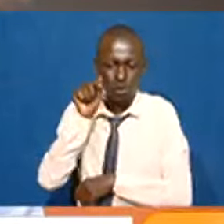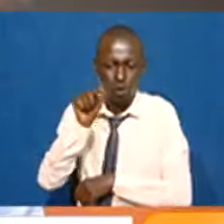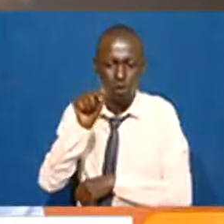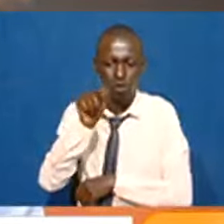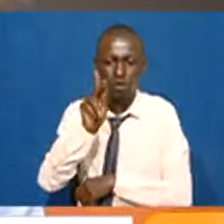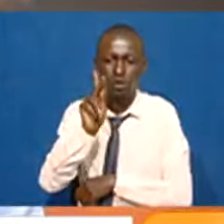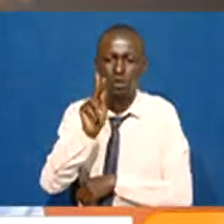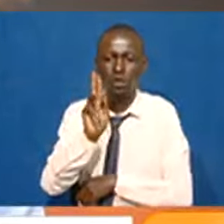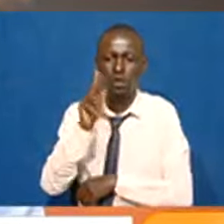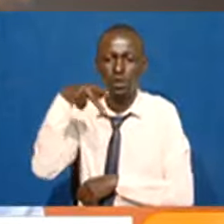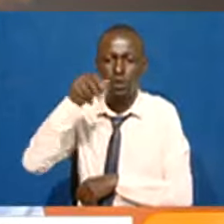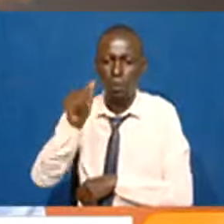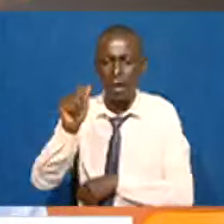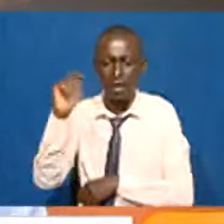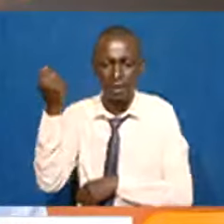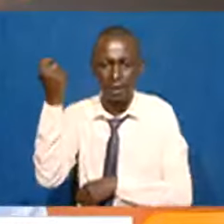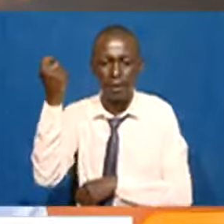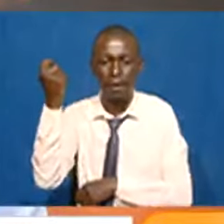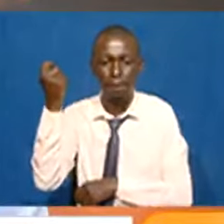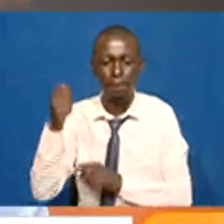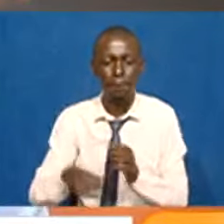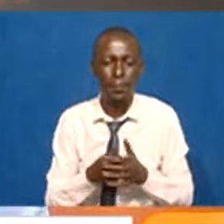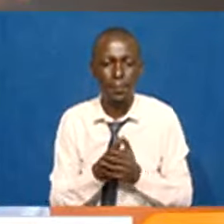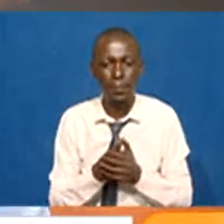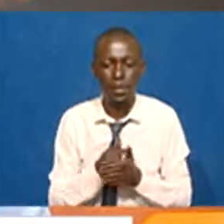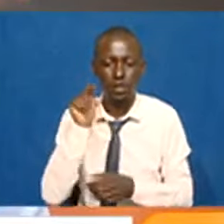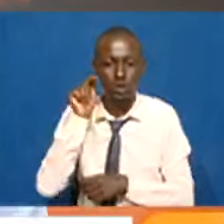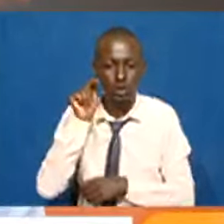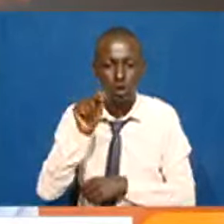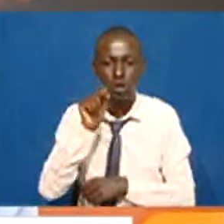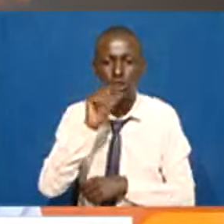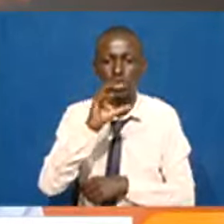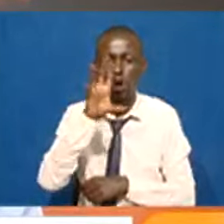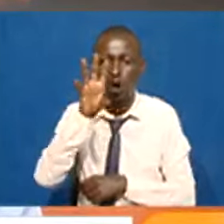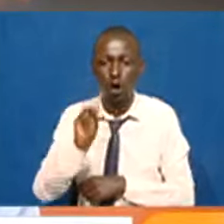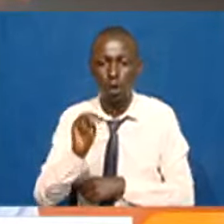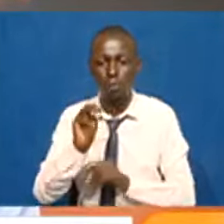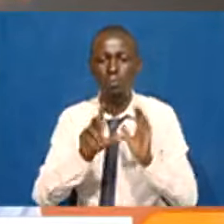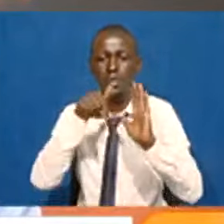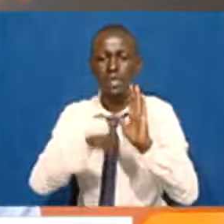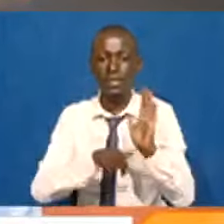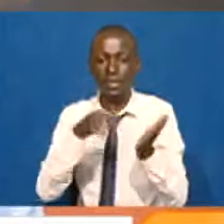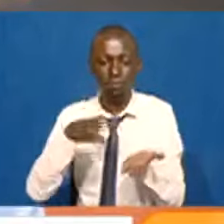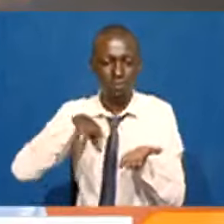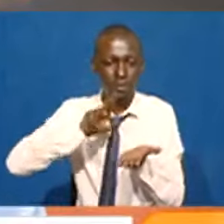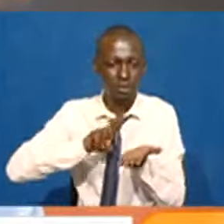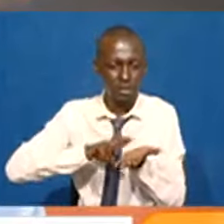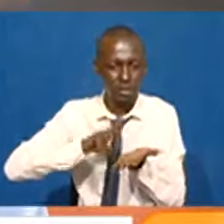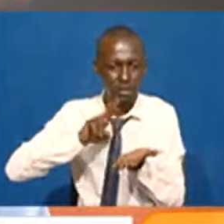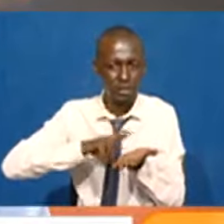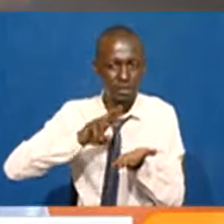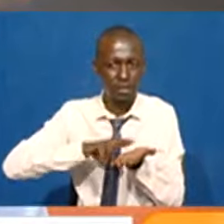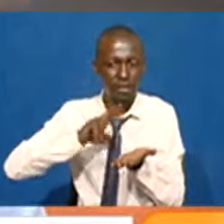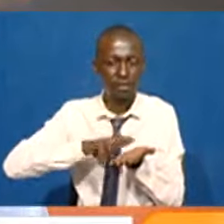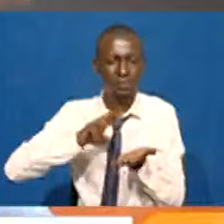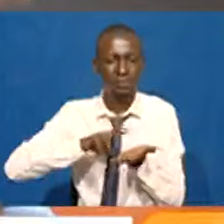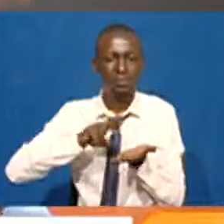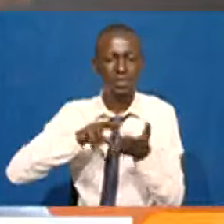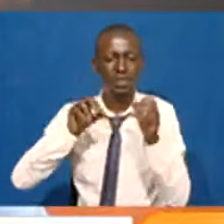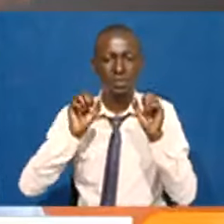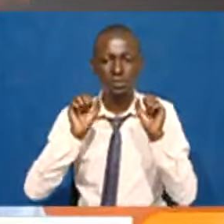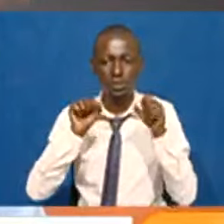www.kupakenya. KUPA is KUPA, kenya.com. And then you go to register, you click the button, and then you